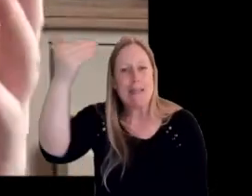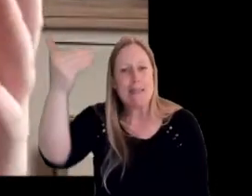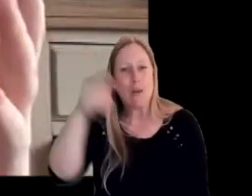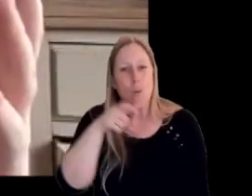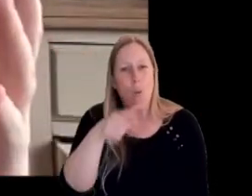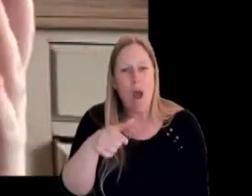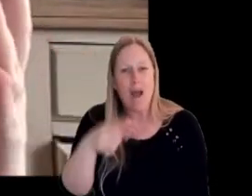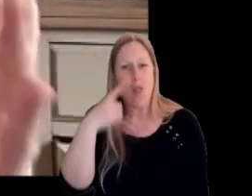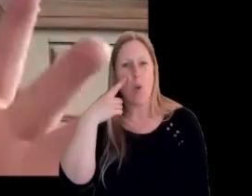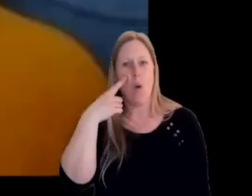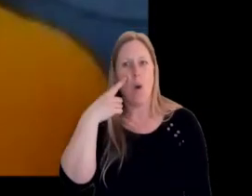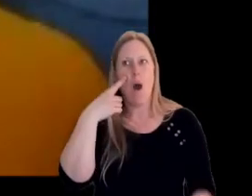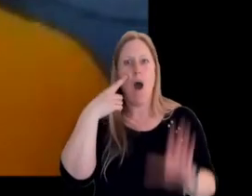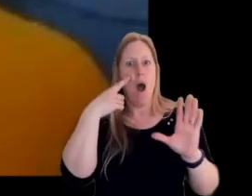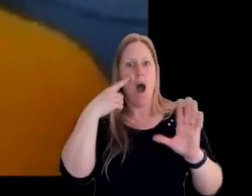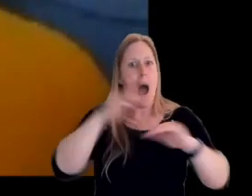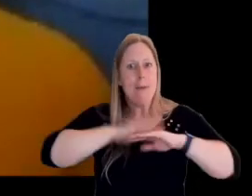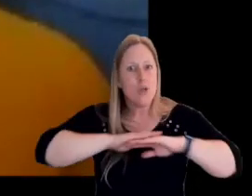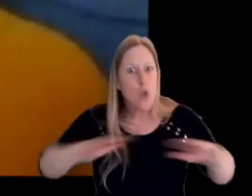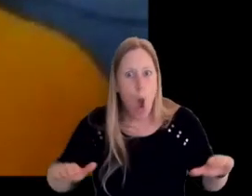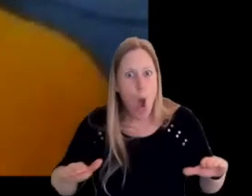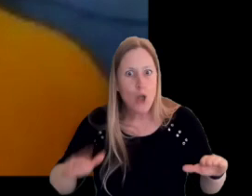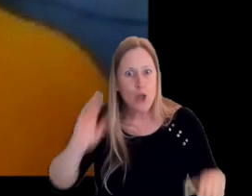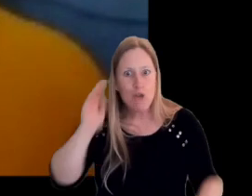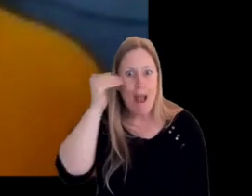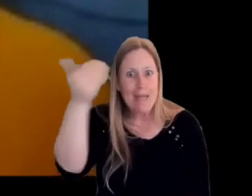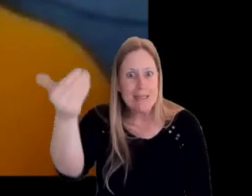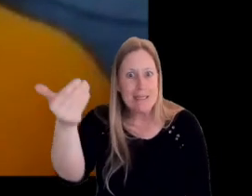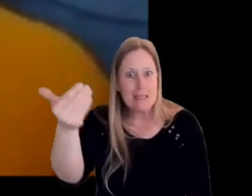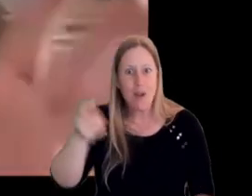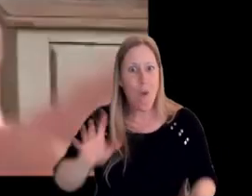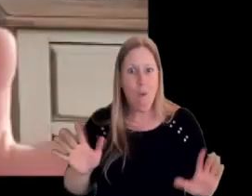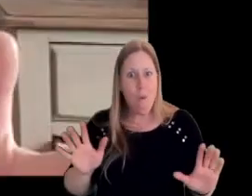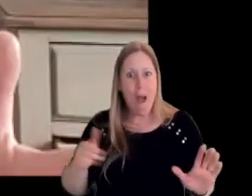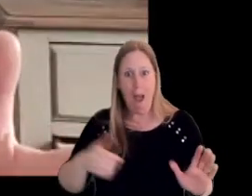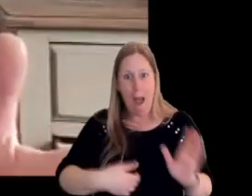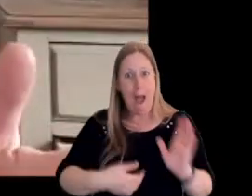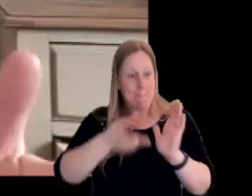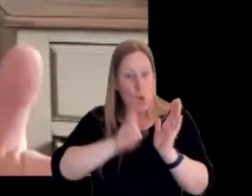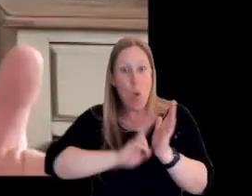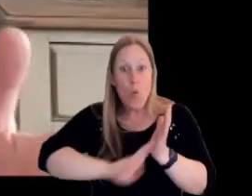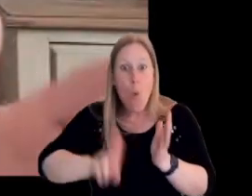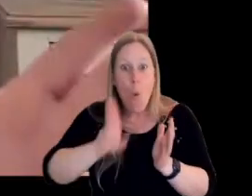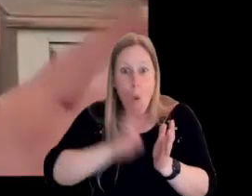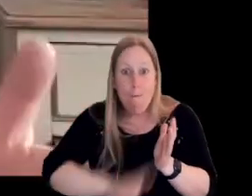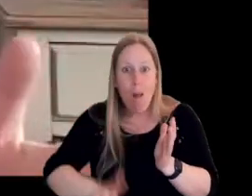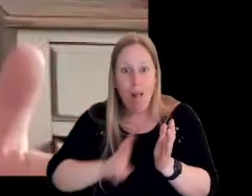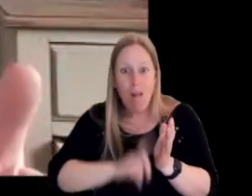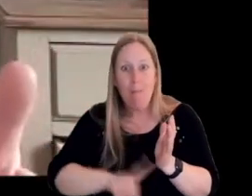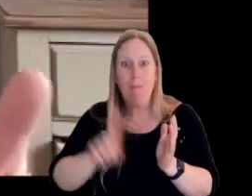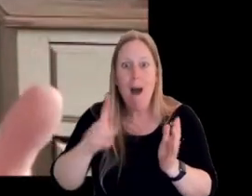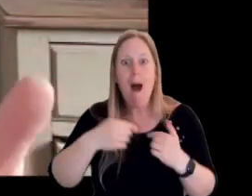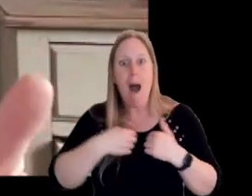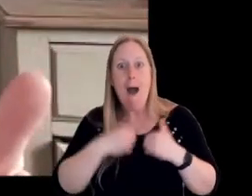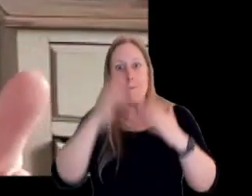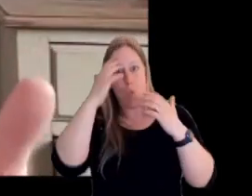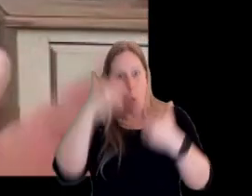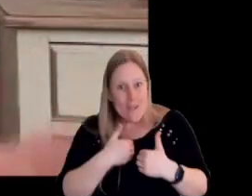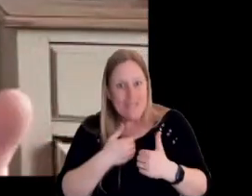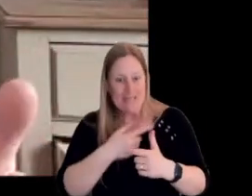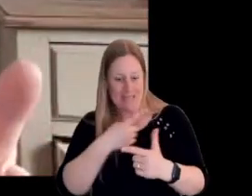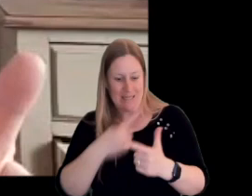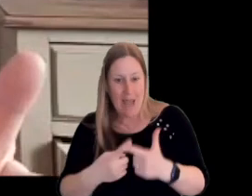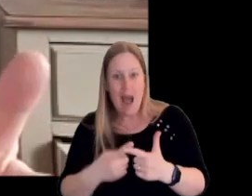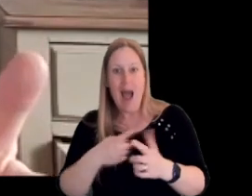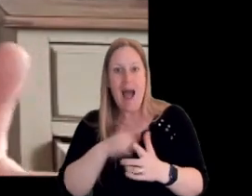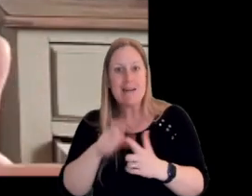time, is, oh, I'm not crazy. I'm just very normal for someone who happens to be autistic and